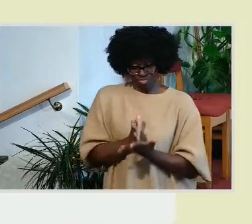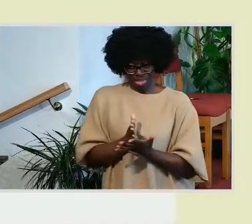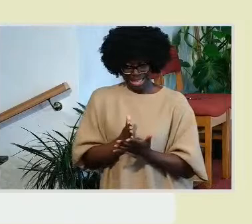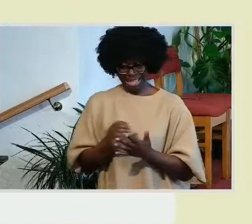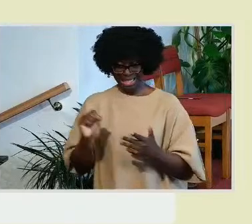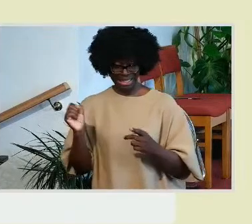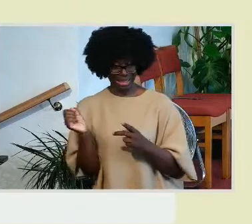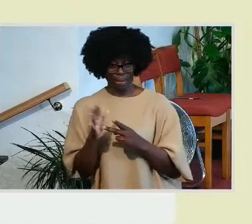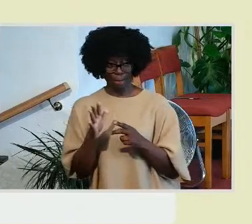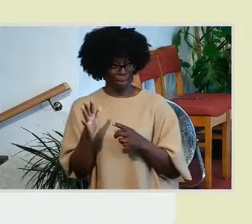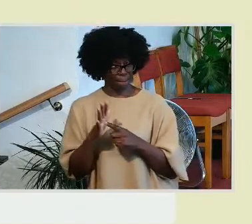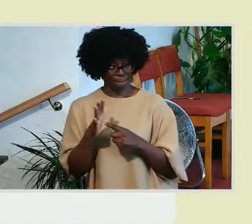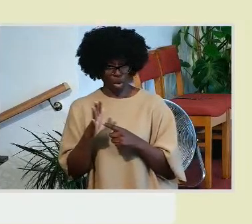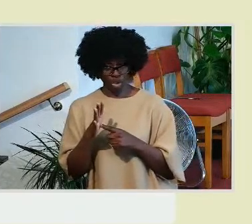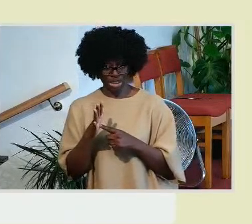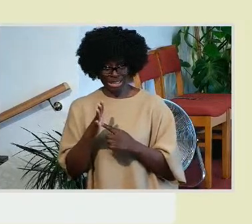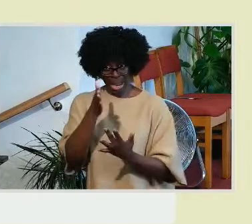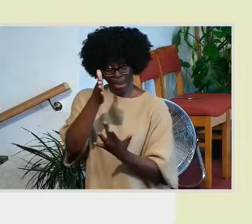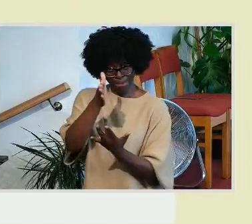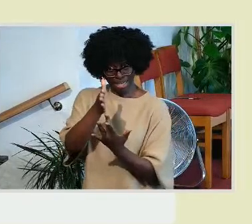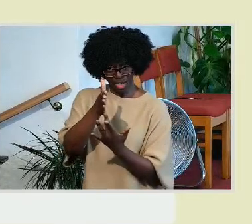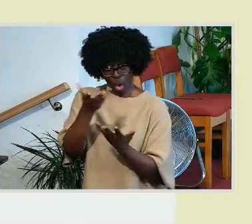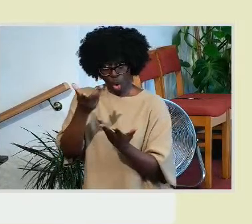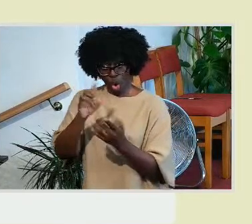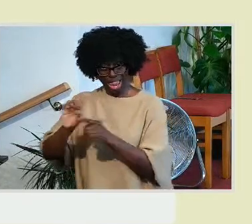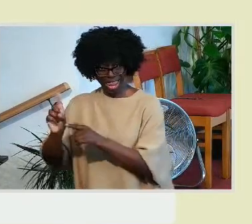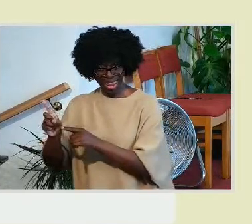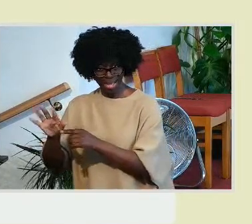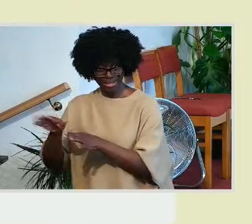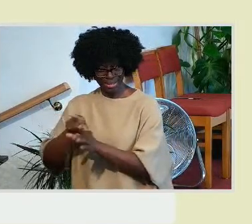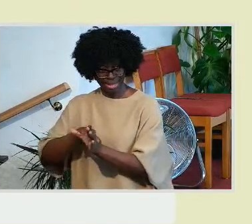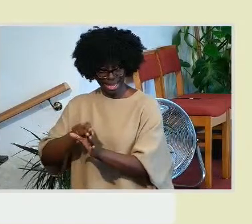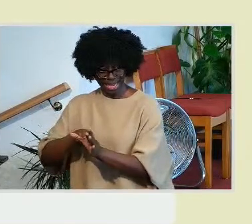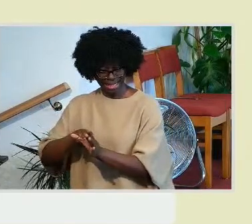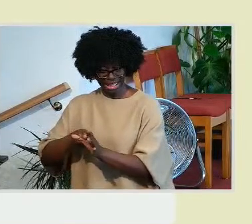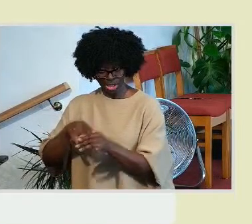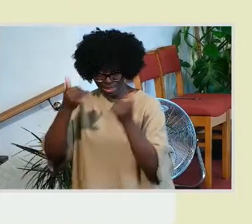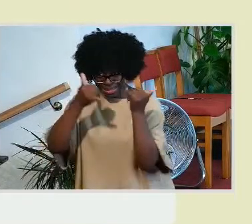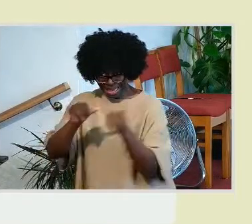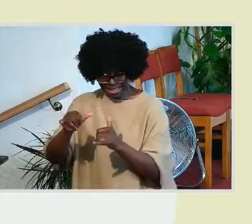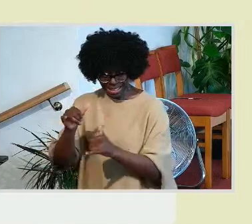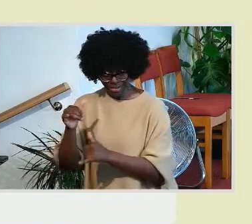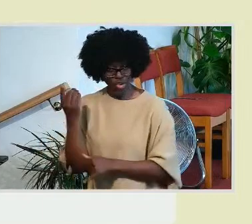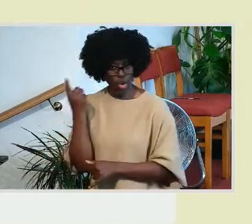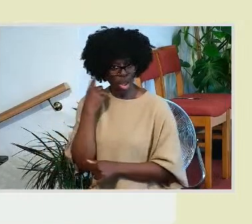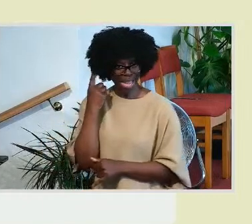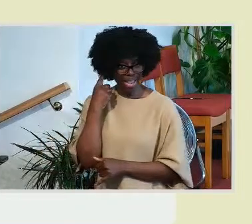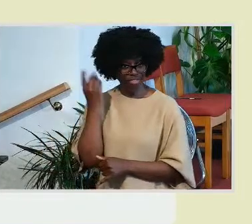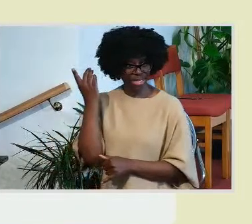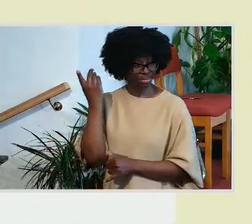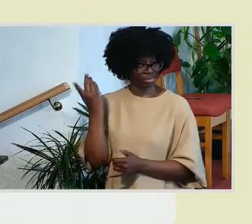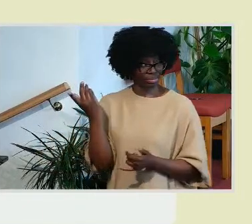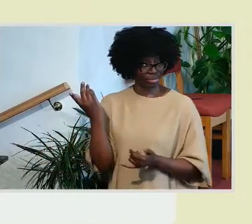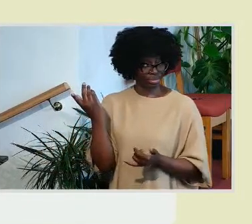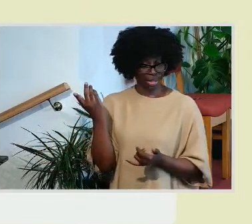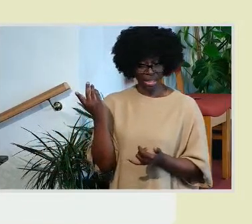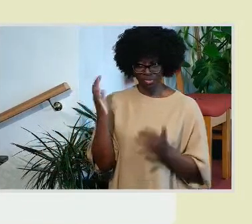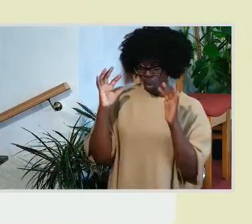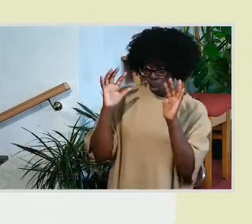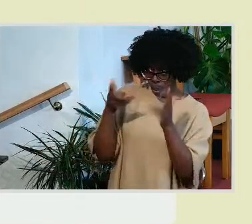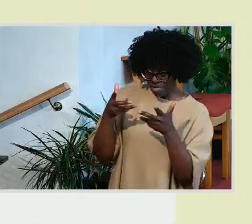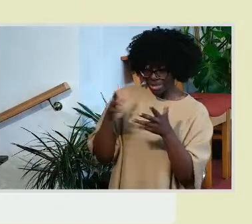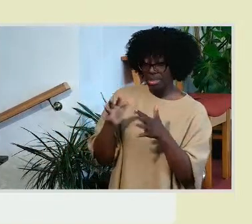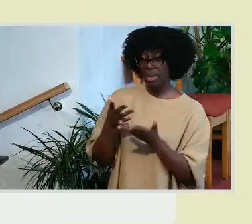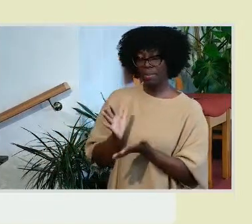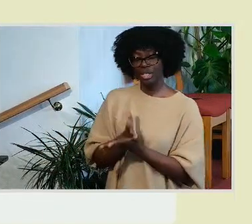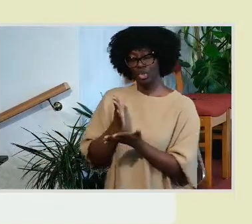and later years to make sure that you get tested for your hearing if you're worried about it in any way, and then get support with